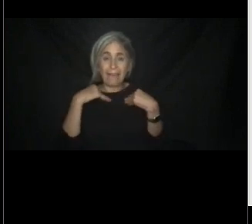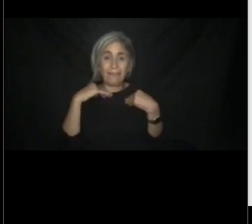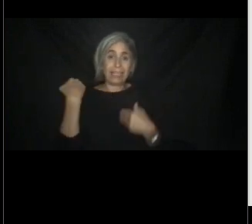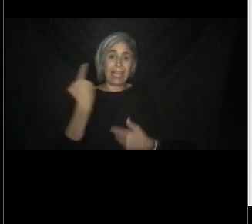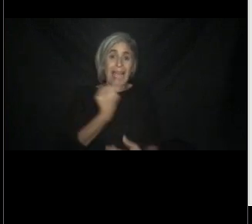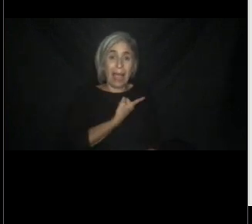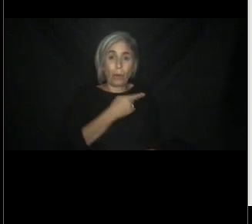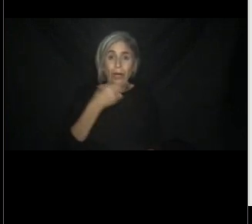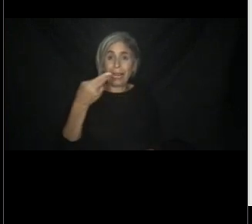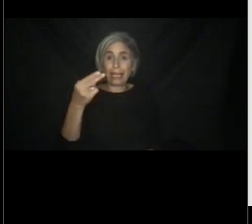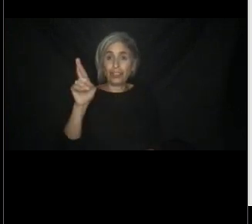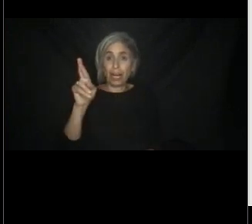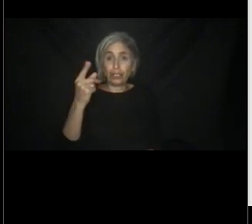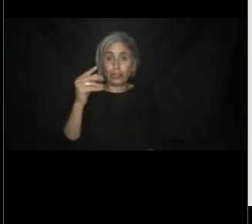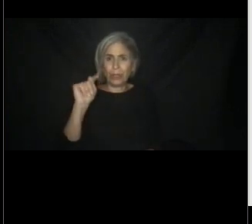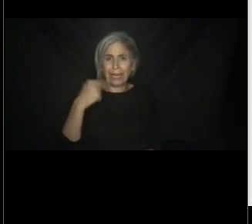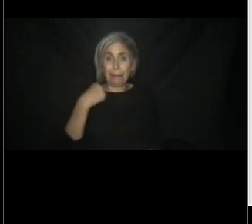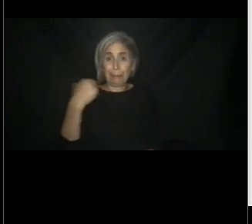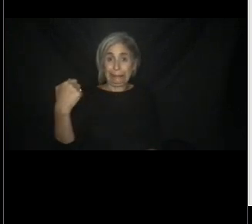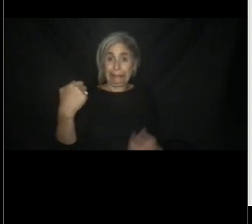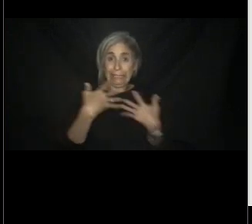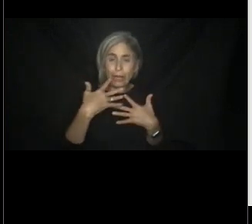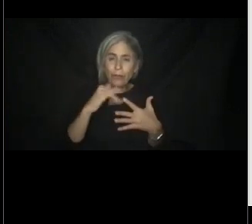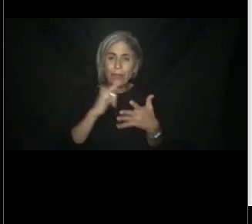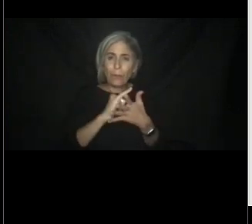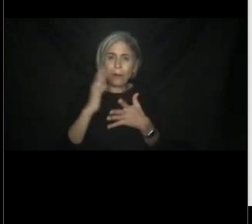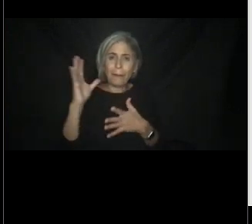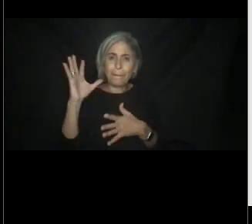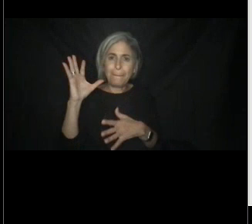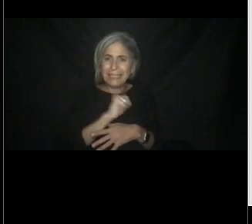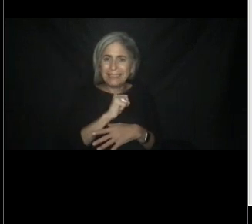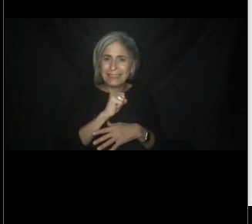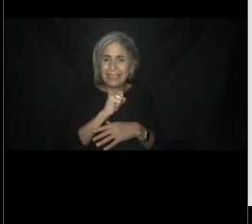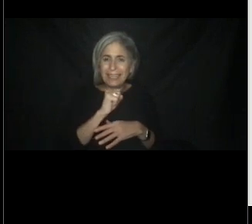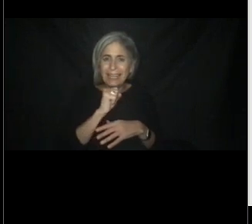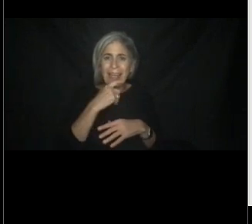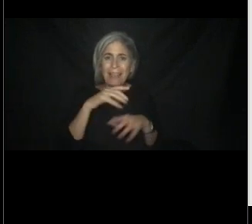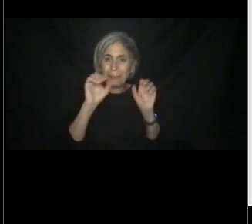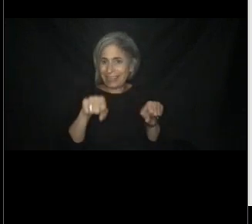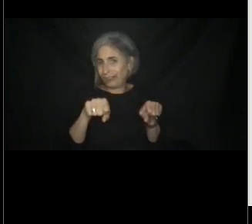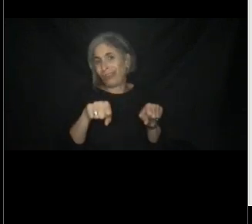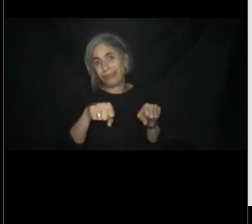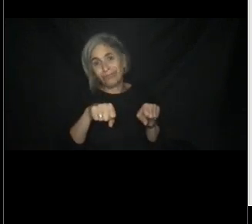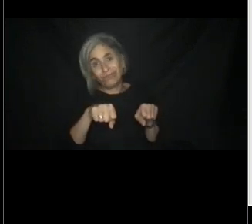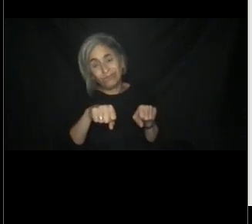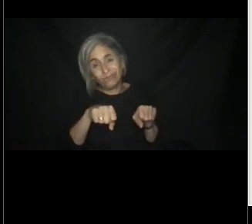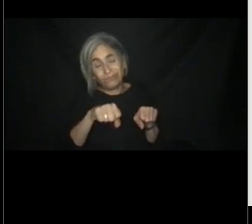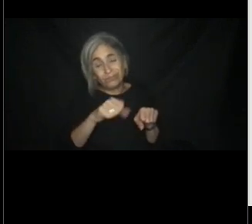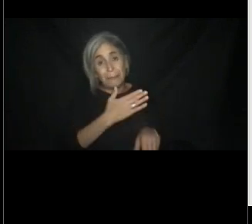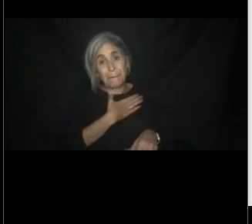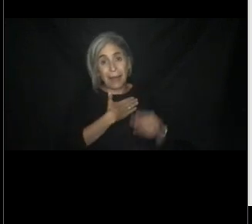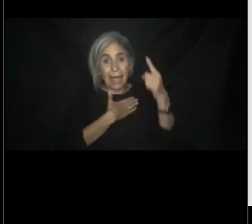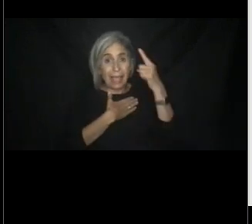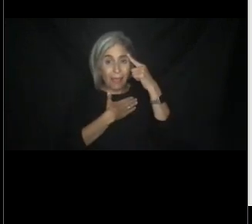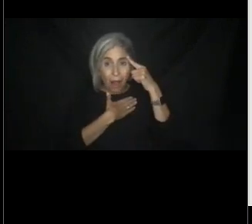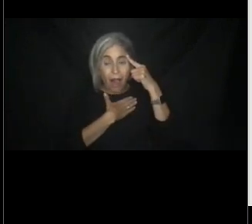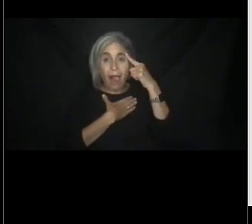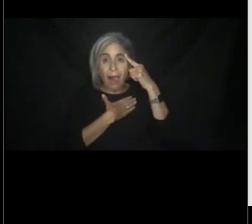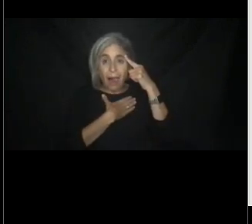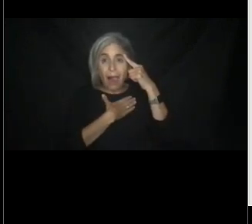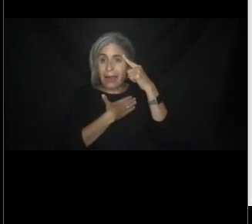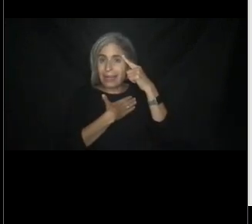it, I fear that we're maybe missing out on some potential. So my thought would be